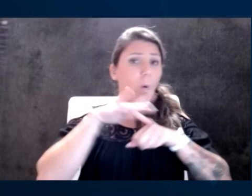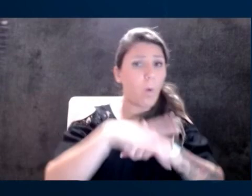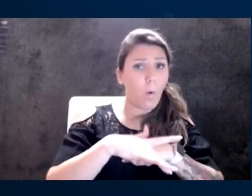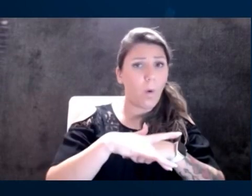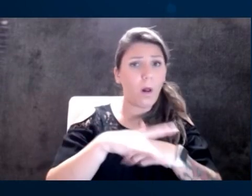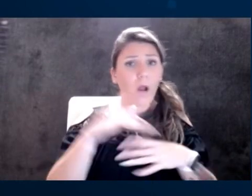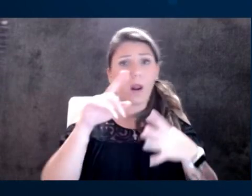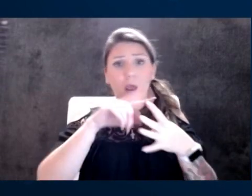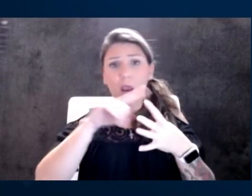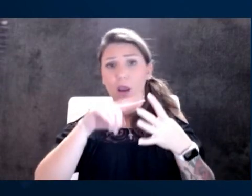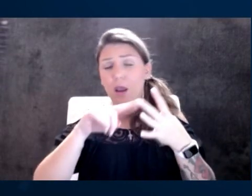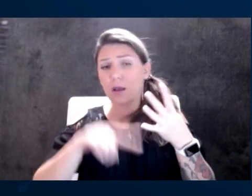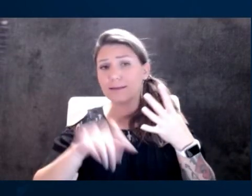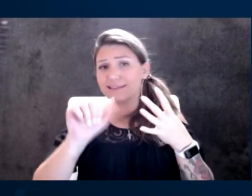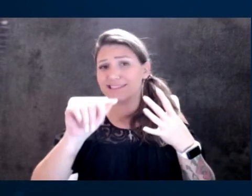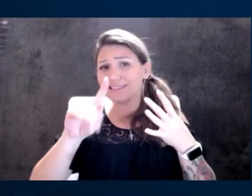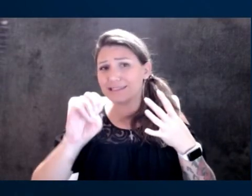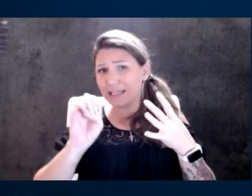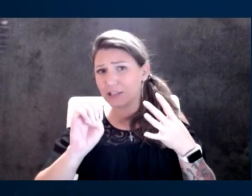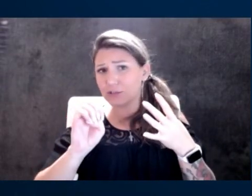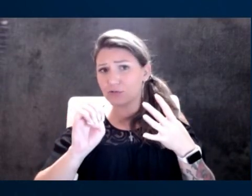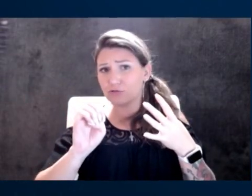stage?